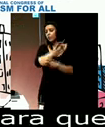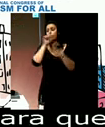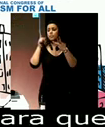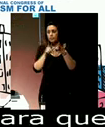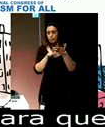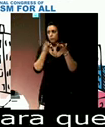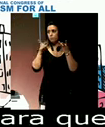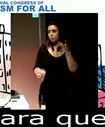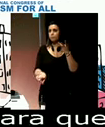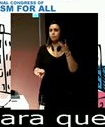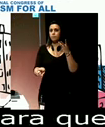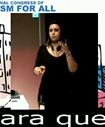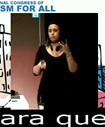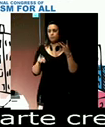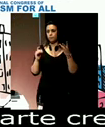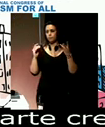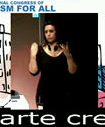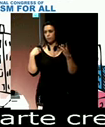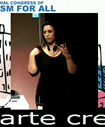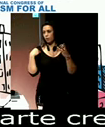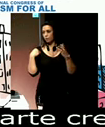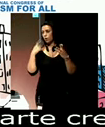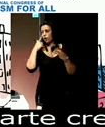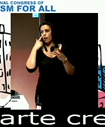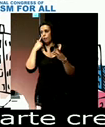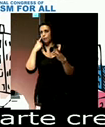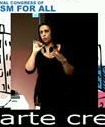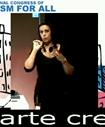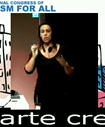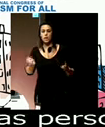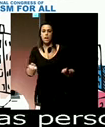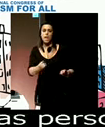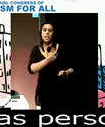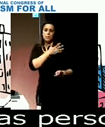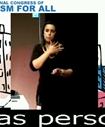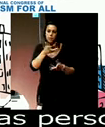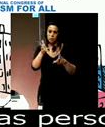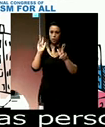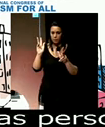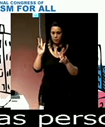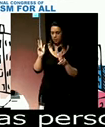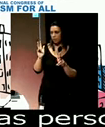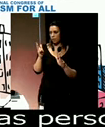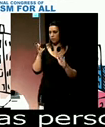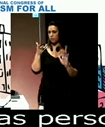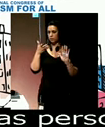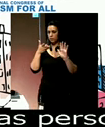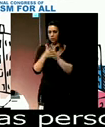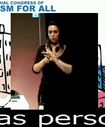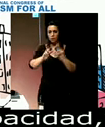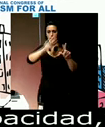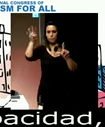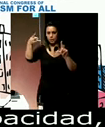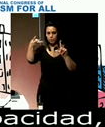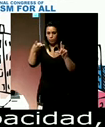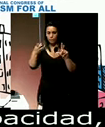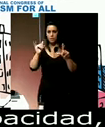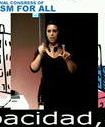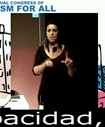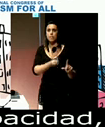disabilities. And on the other hand, it's a kind of a spirit